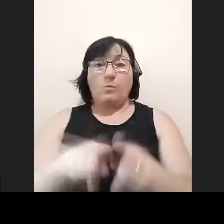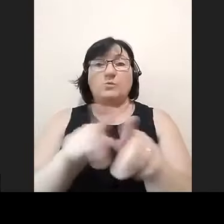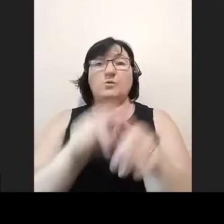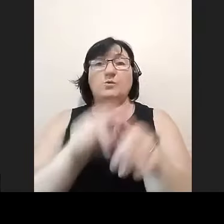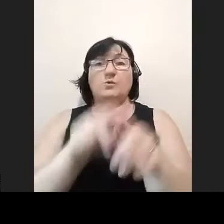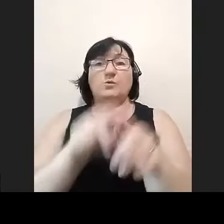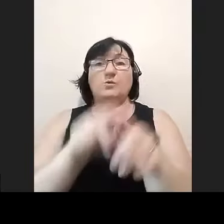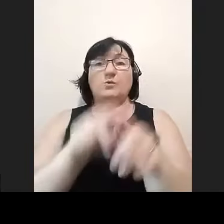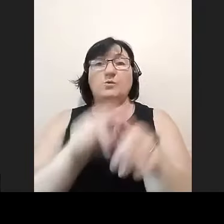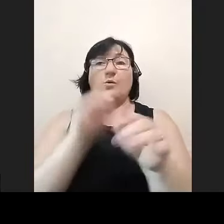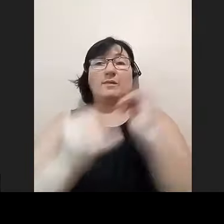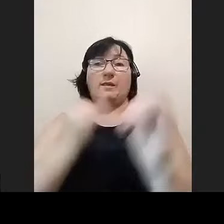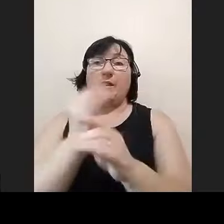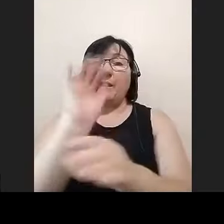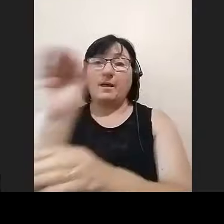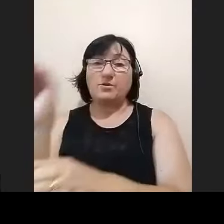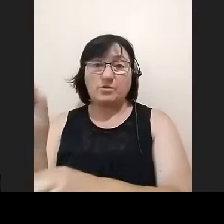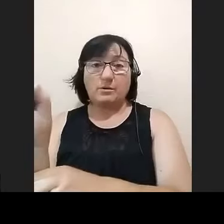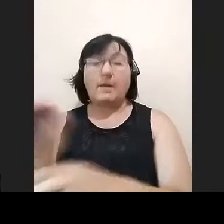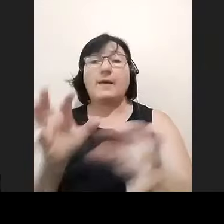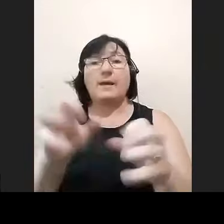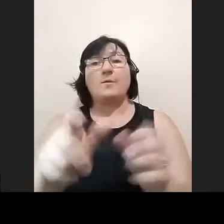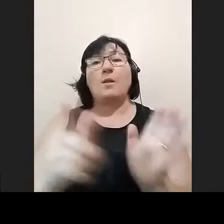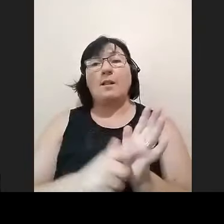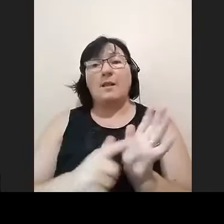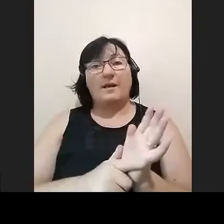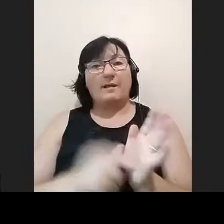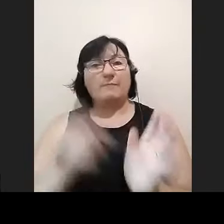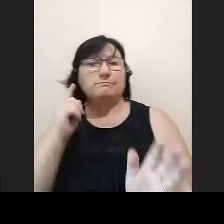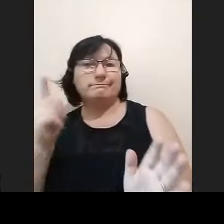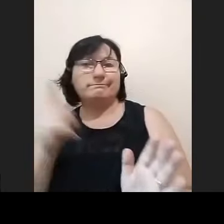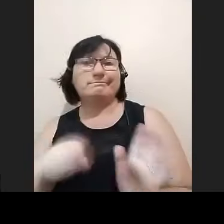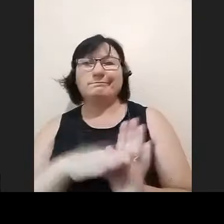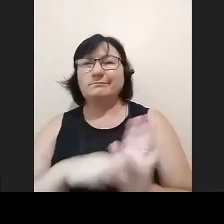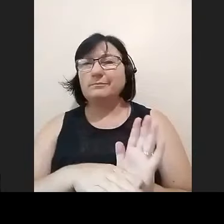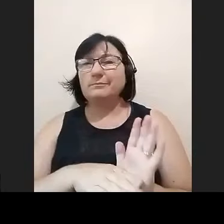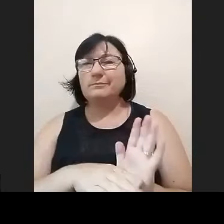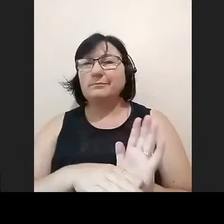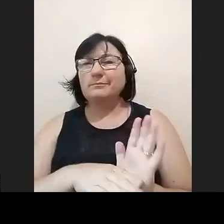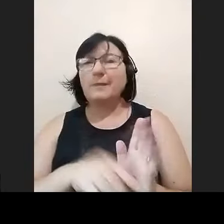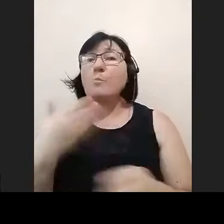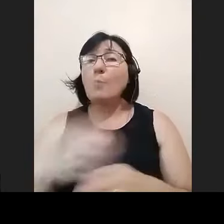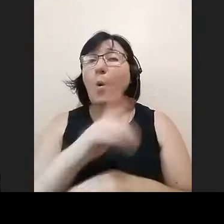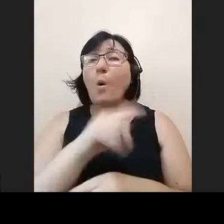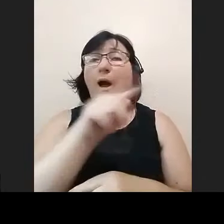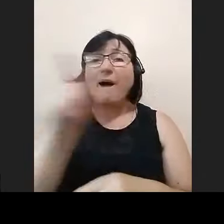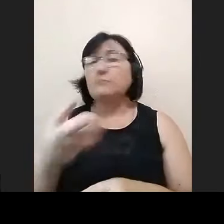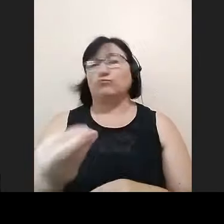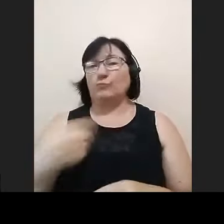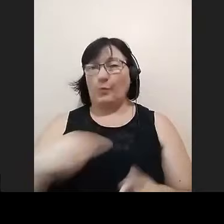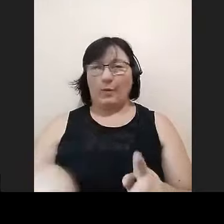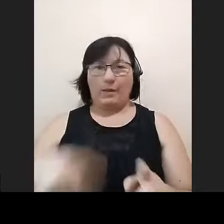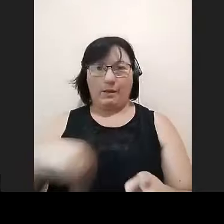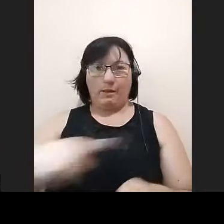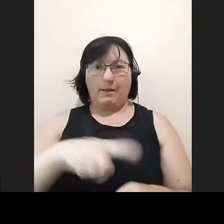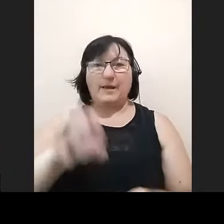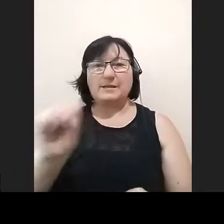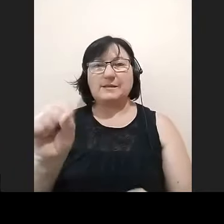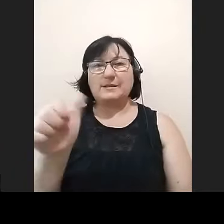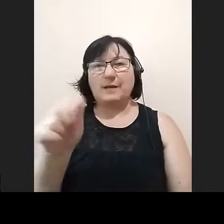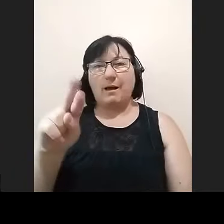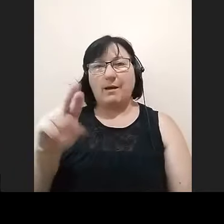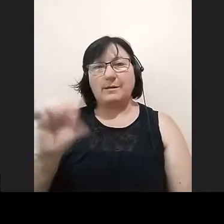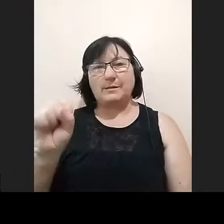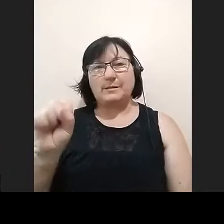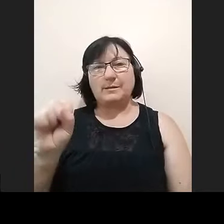compliant. I'm confident that there's none. But before we move on with the program, the technical team has